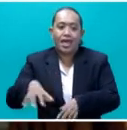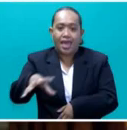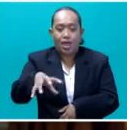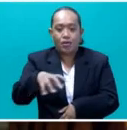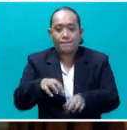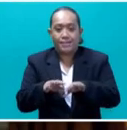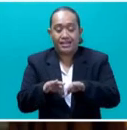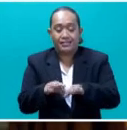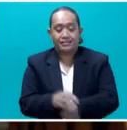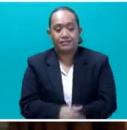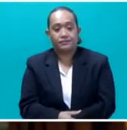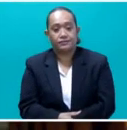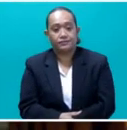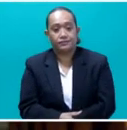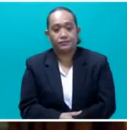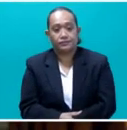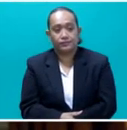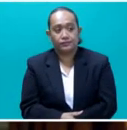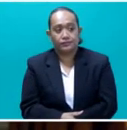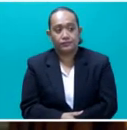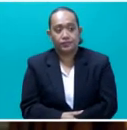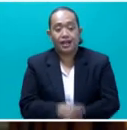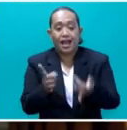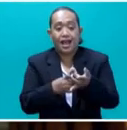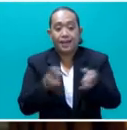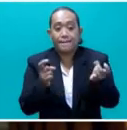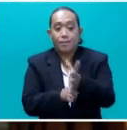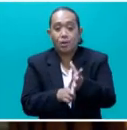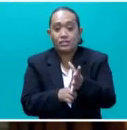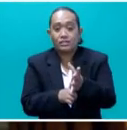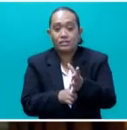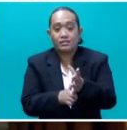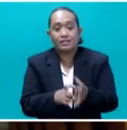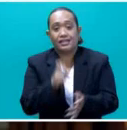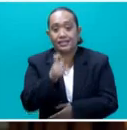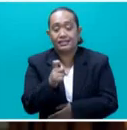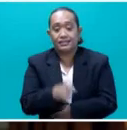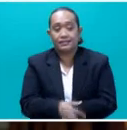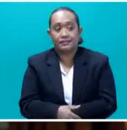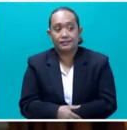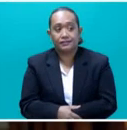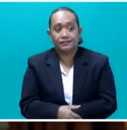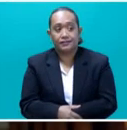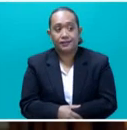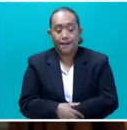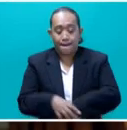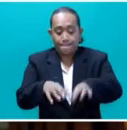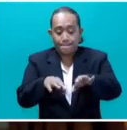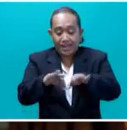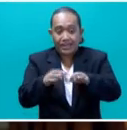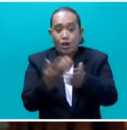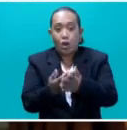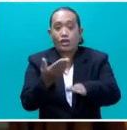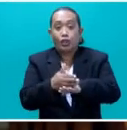sir, the other important features of a modern day planning that the current Act lacks are provisions of development planning based on new